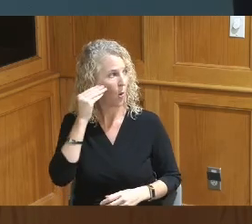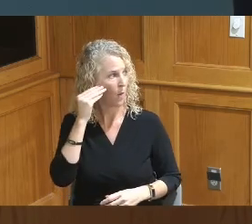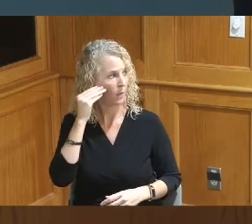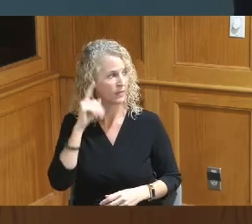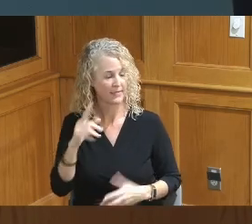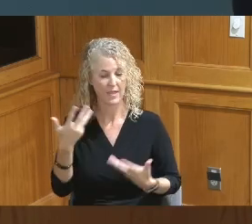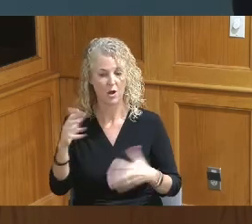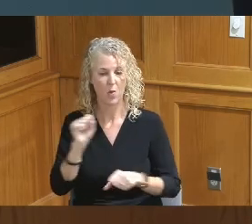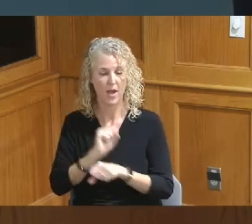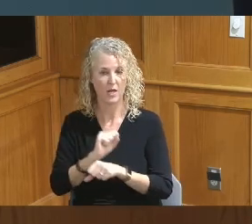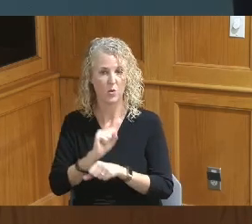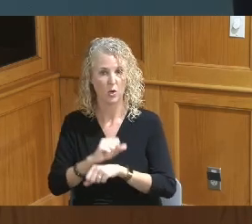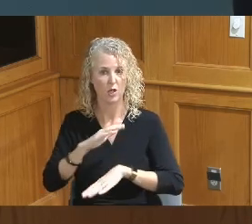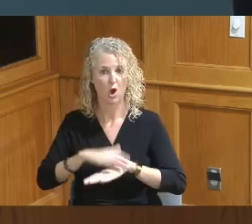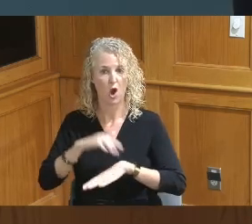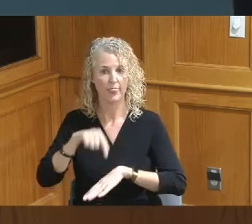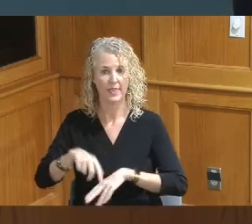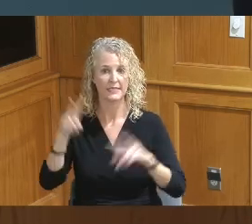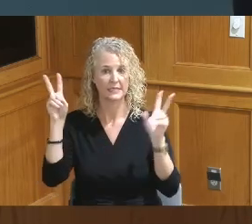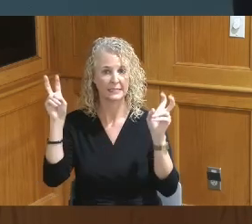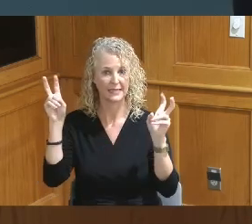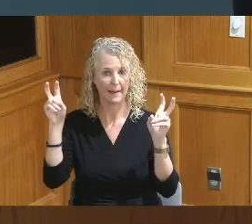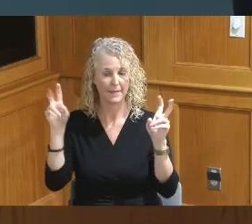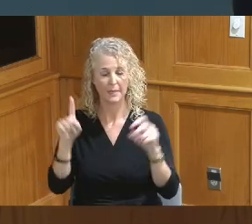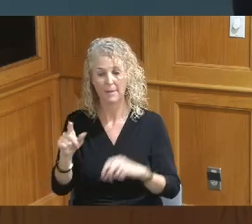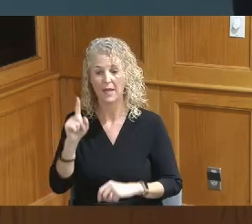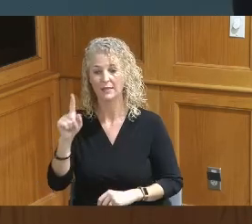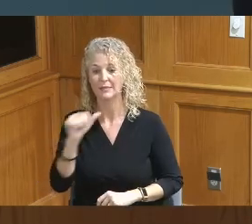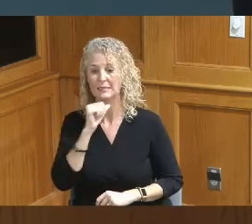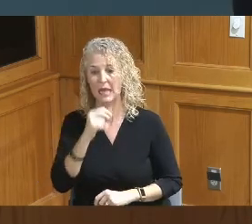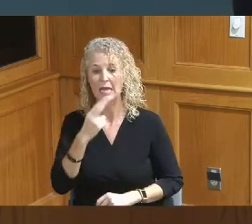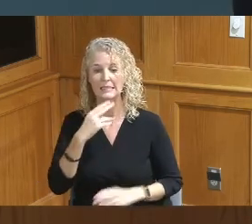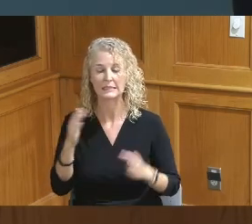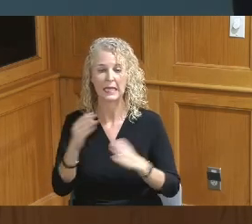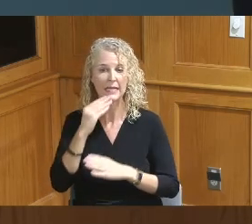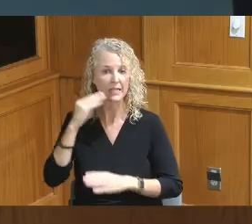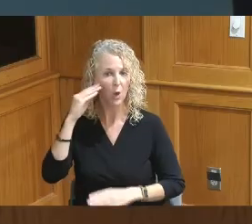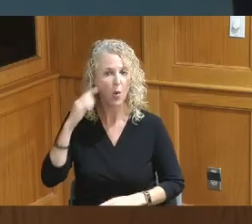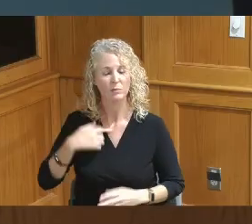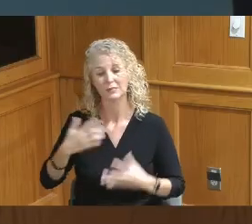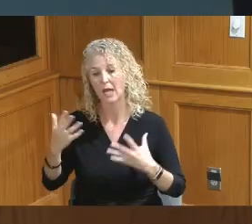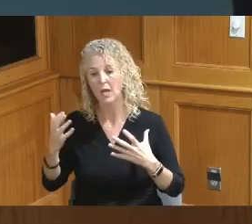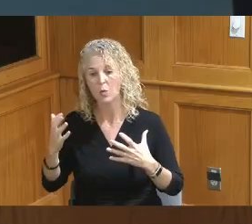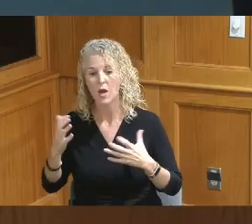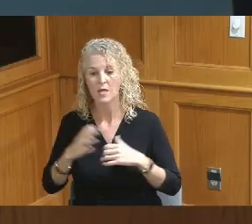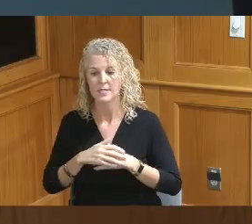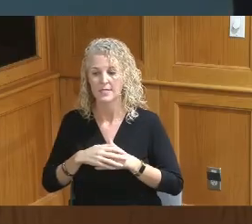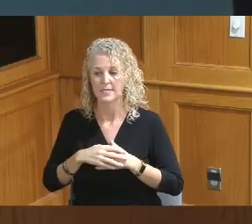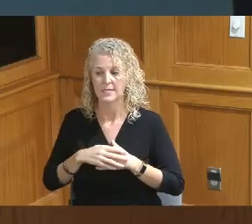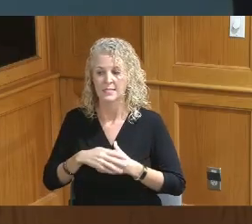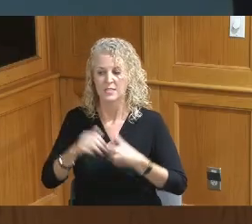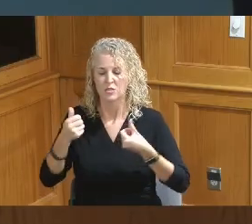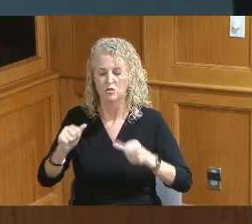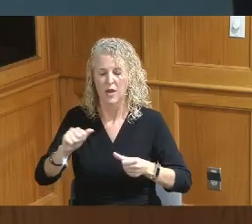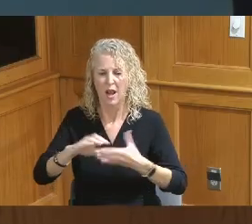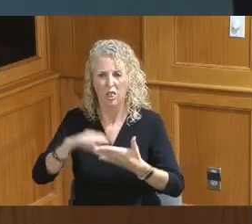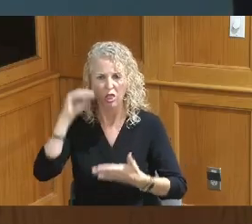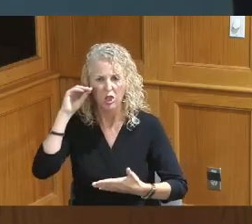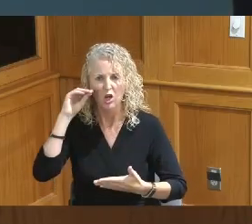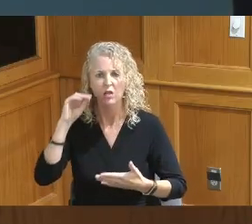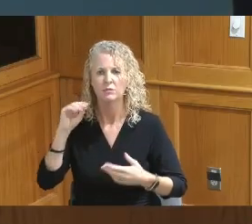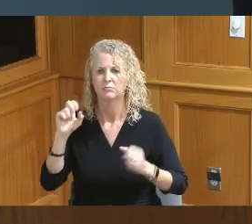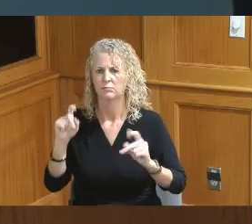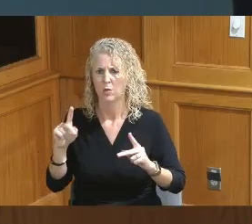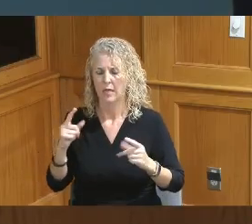tiny home concept. And if that's true, I want to get an idea of how we're